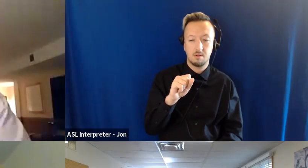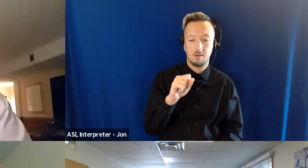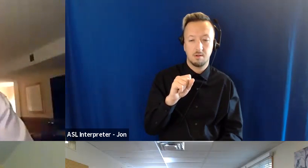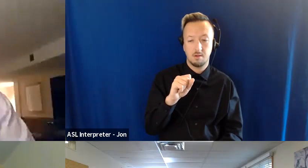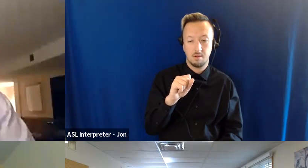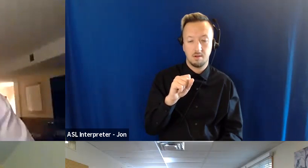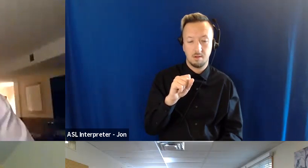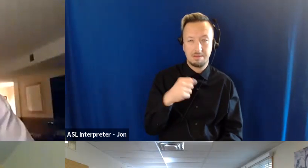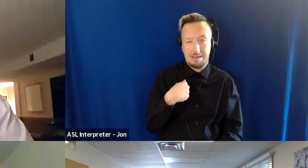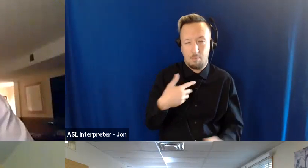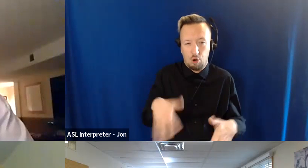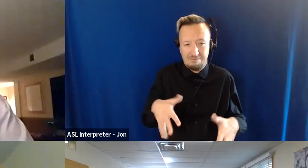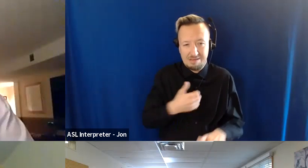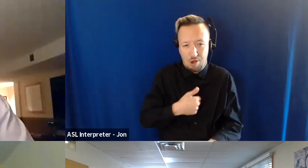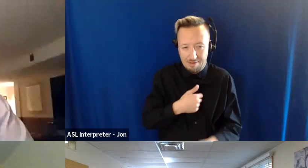I'm nervous.